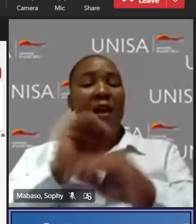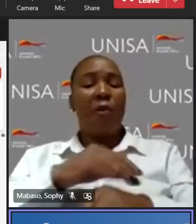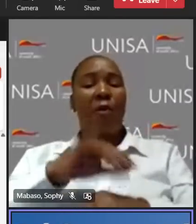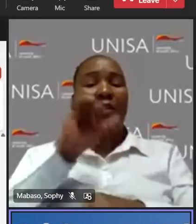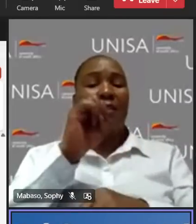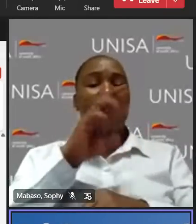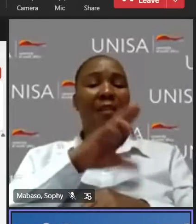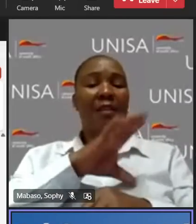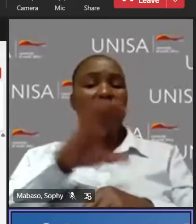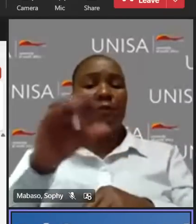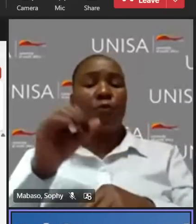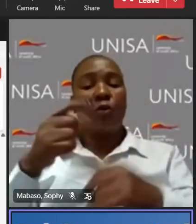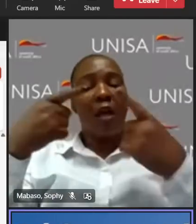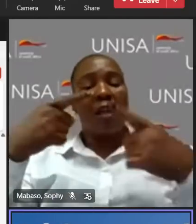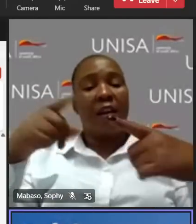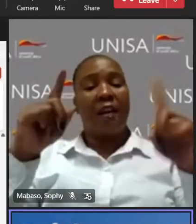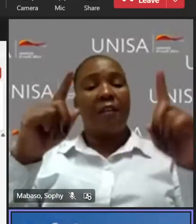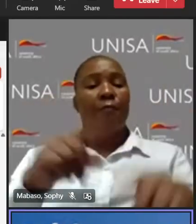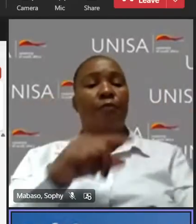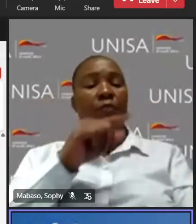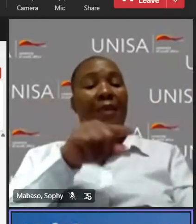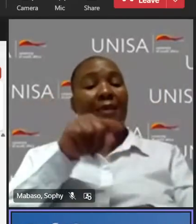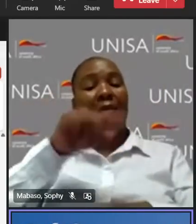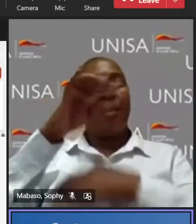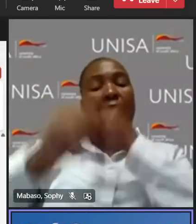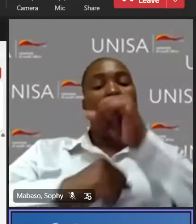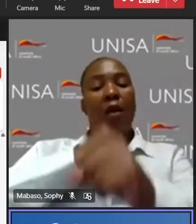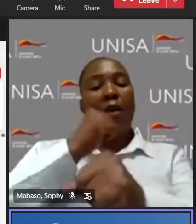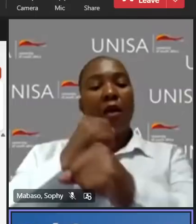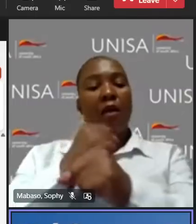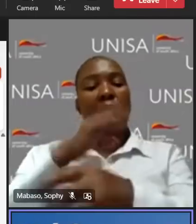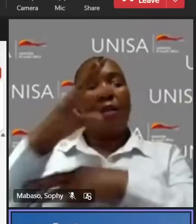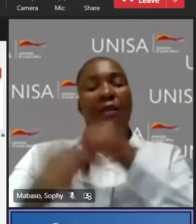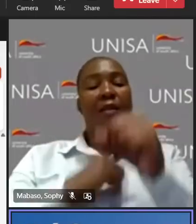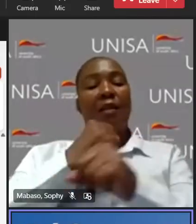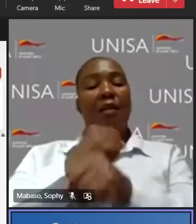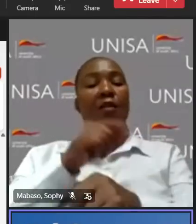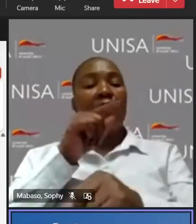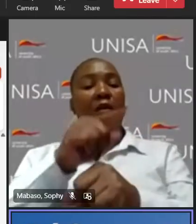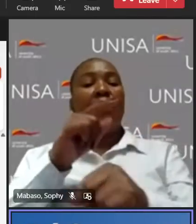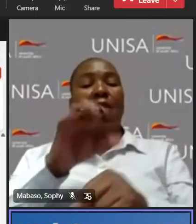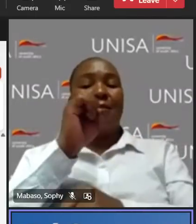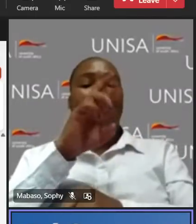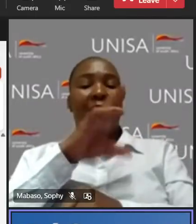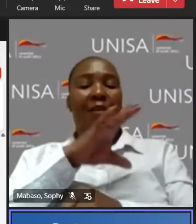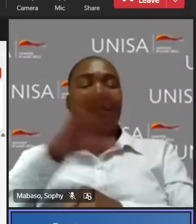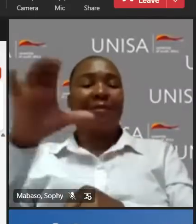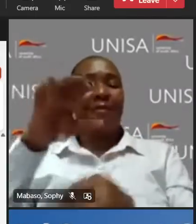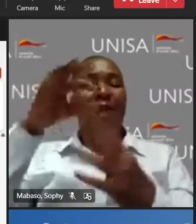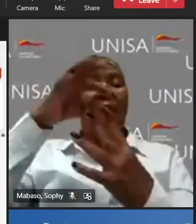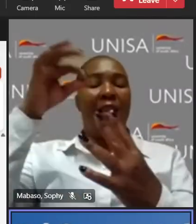to announce that this year is the year for SLC elections.